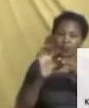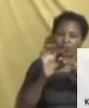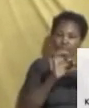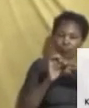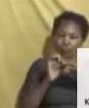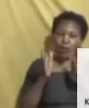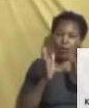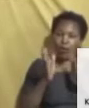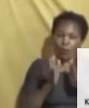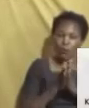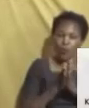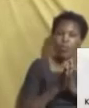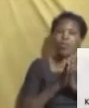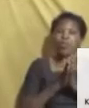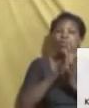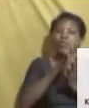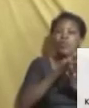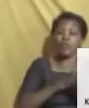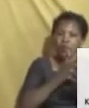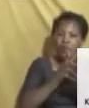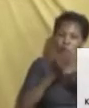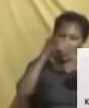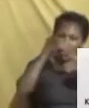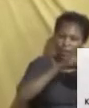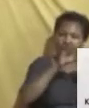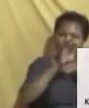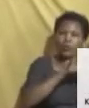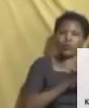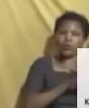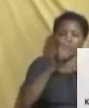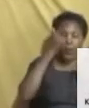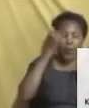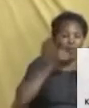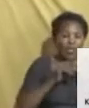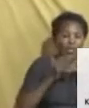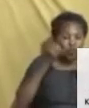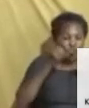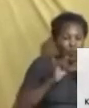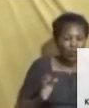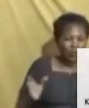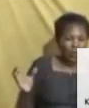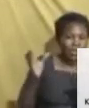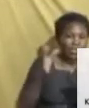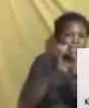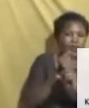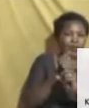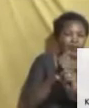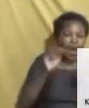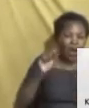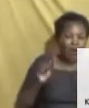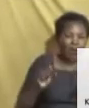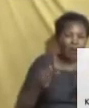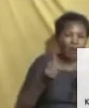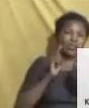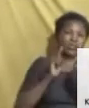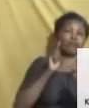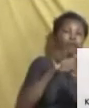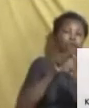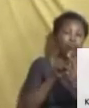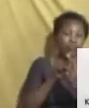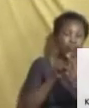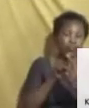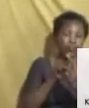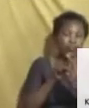the existing framework of the Constitution because it seeks to achieve a conflicting purpose.